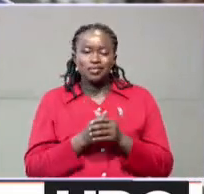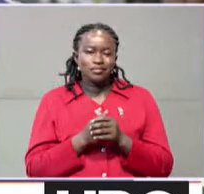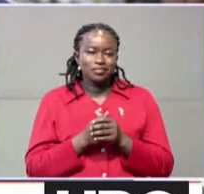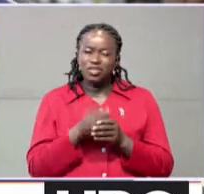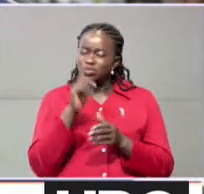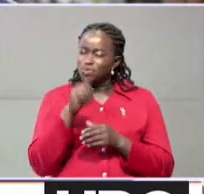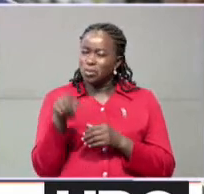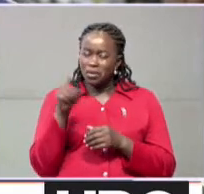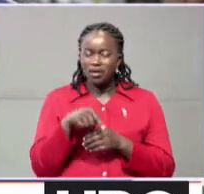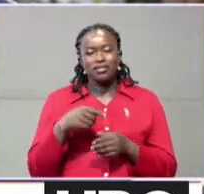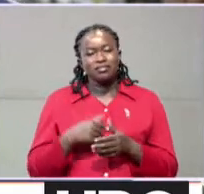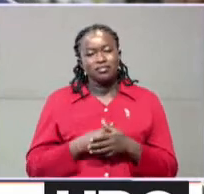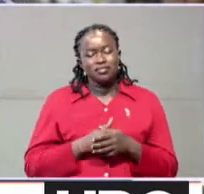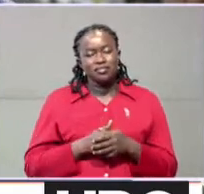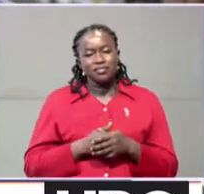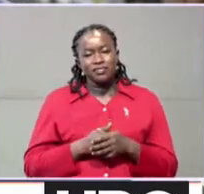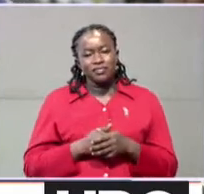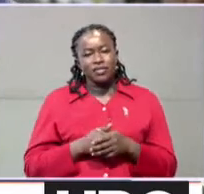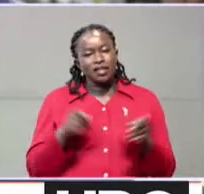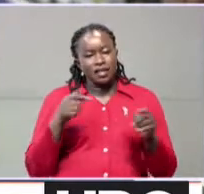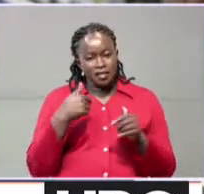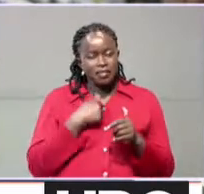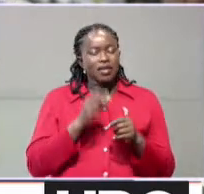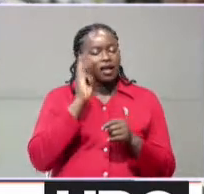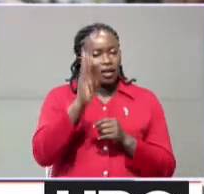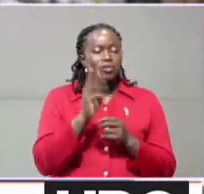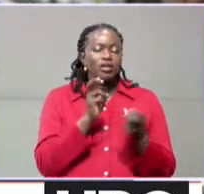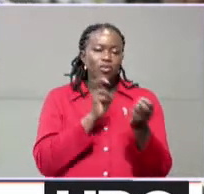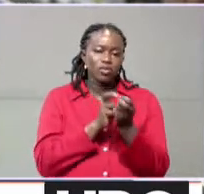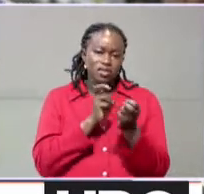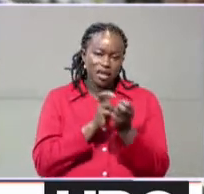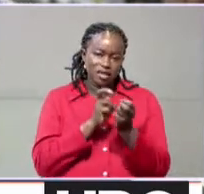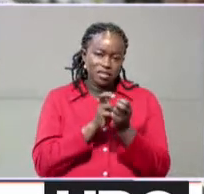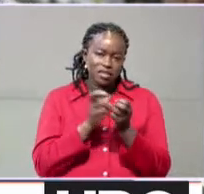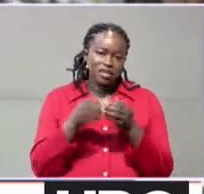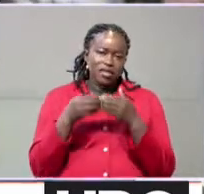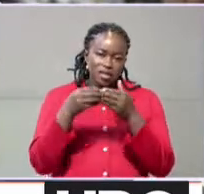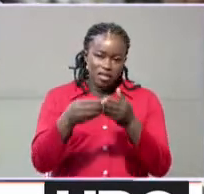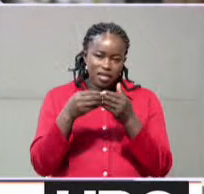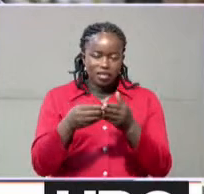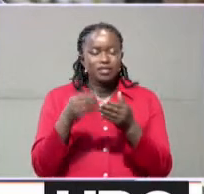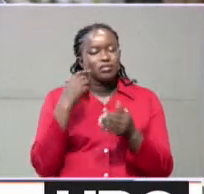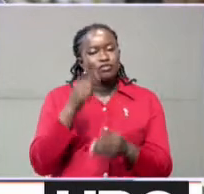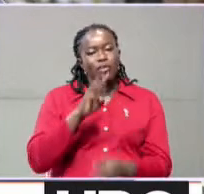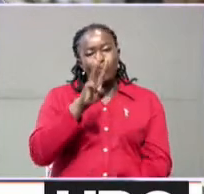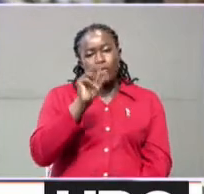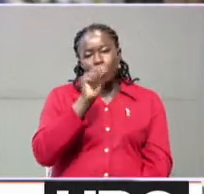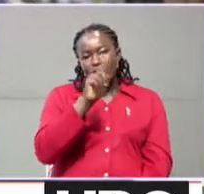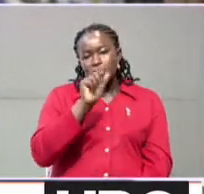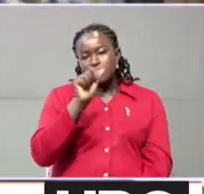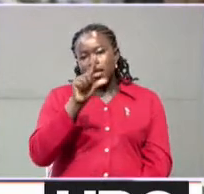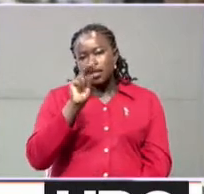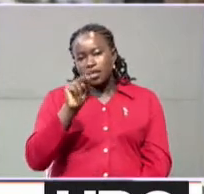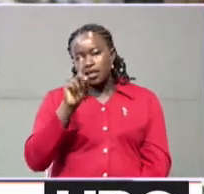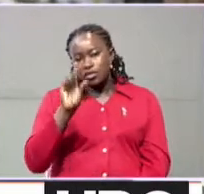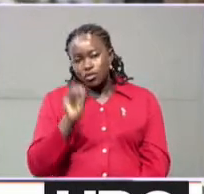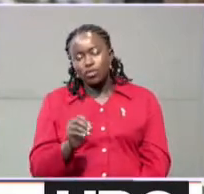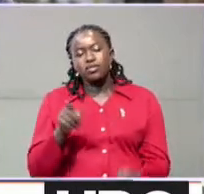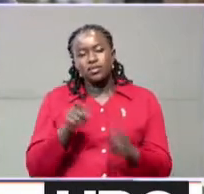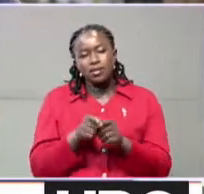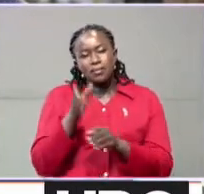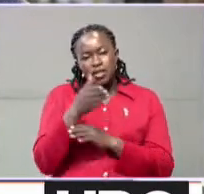think is wrong i'll contact the leadership of wazarendo and the minister of defense to ensure